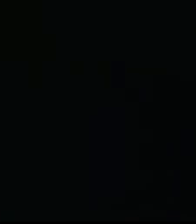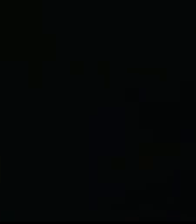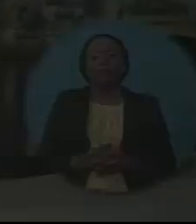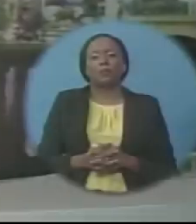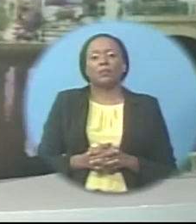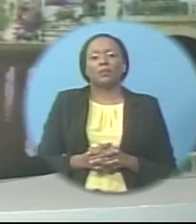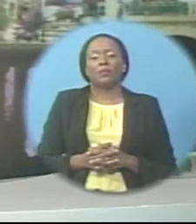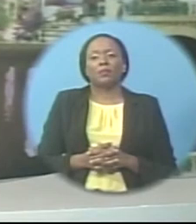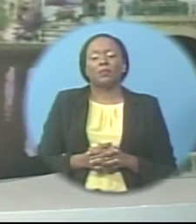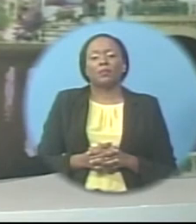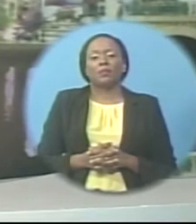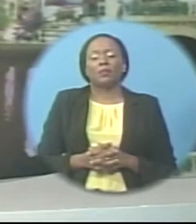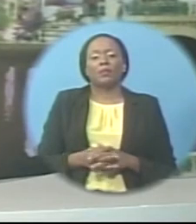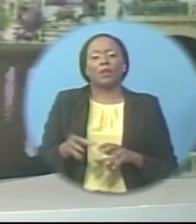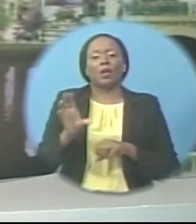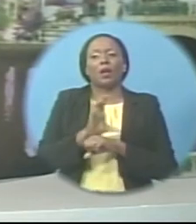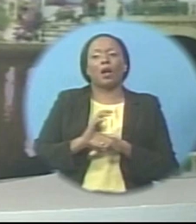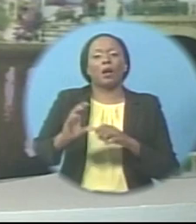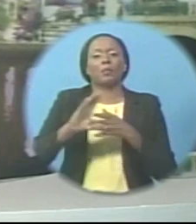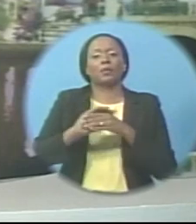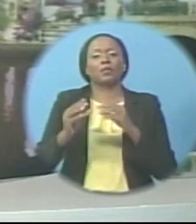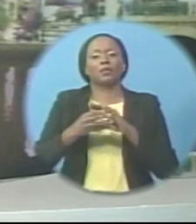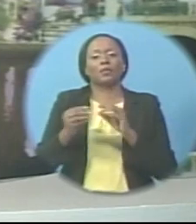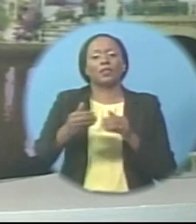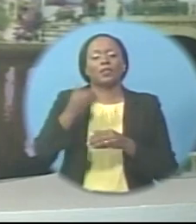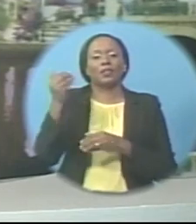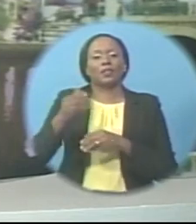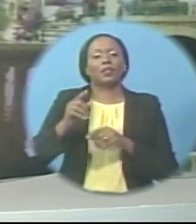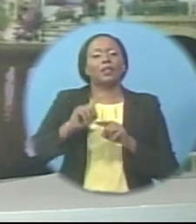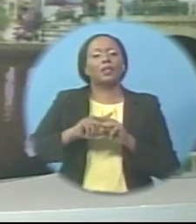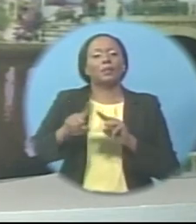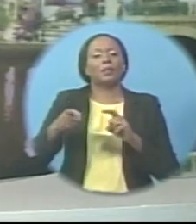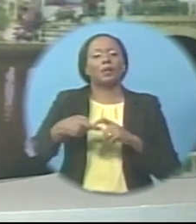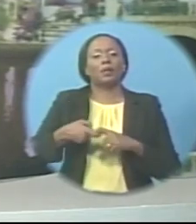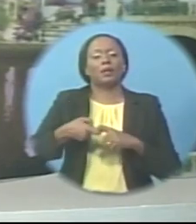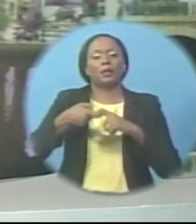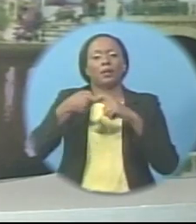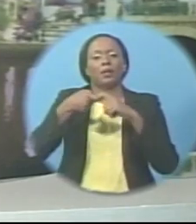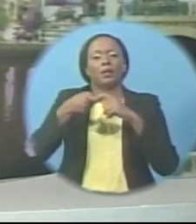Still to come, a look at some of the stories making headlines across the region.